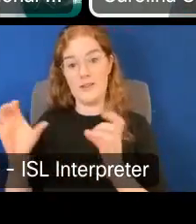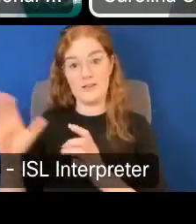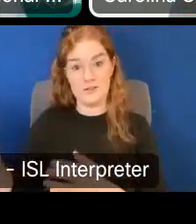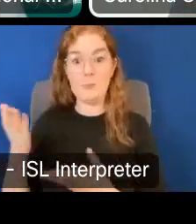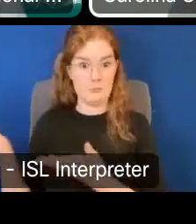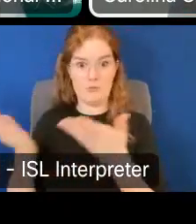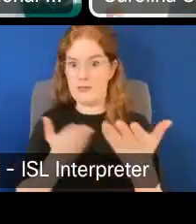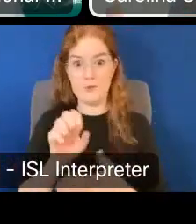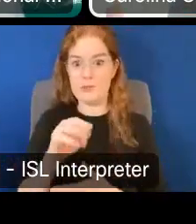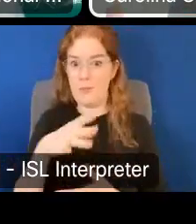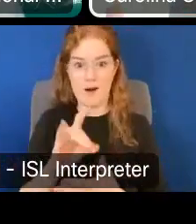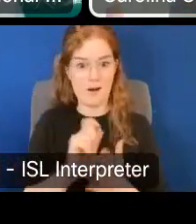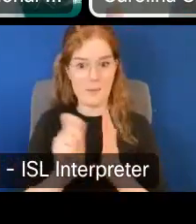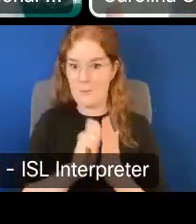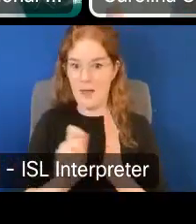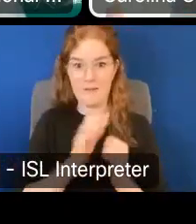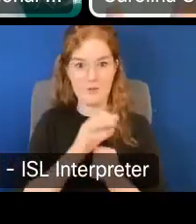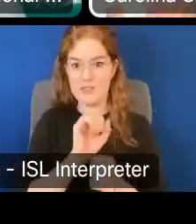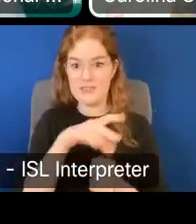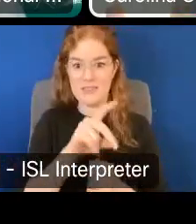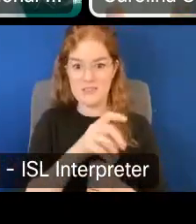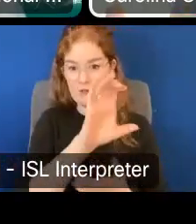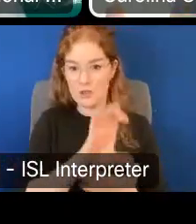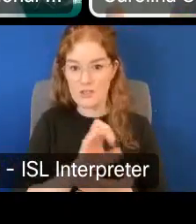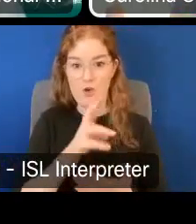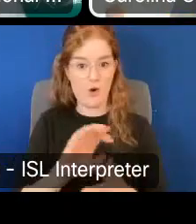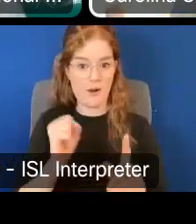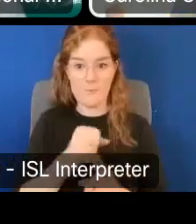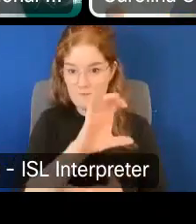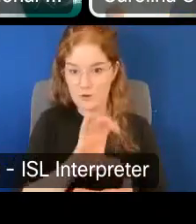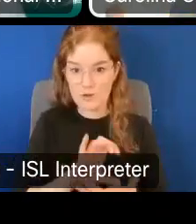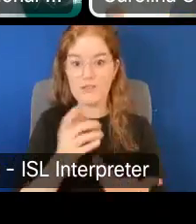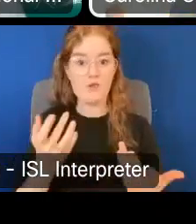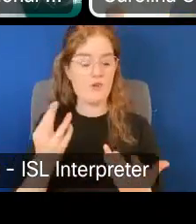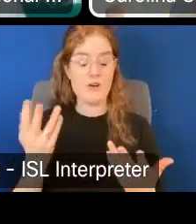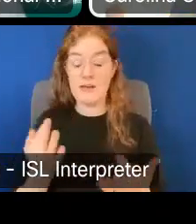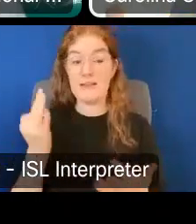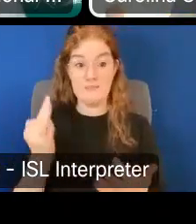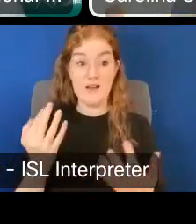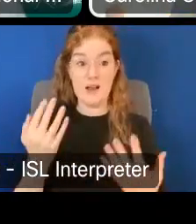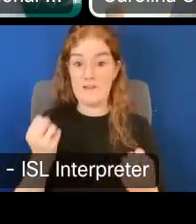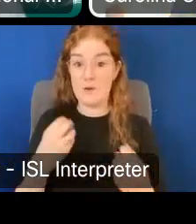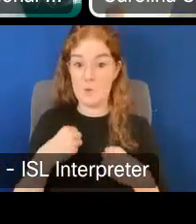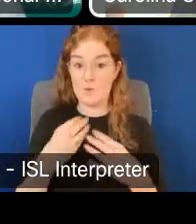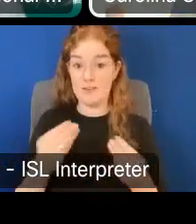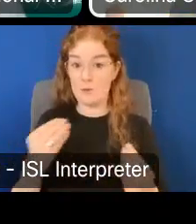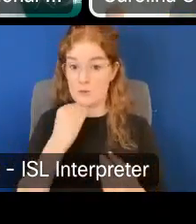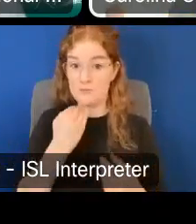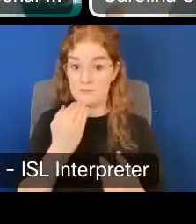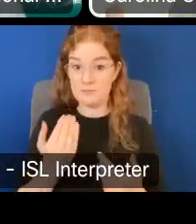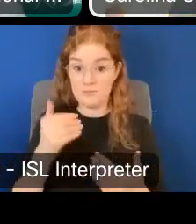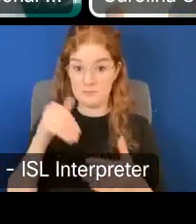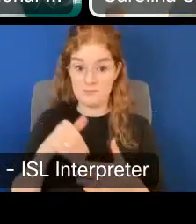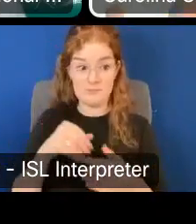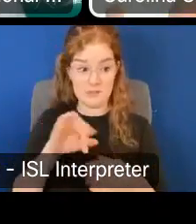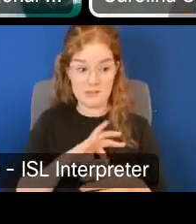Spark, apply for a seed funding or apply for an impact funding. Or if you do have the resources internally on your